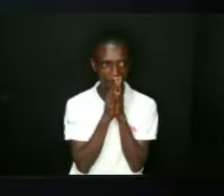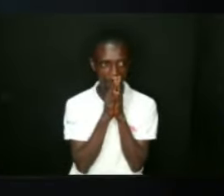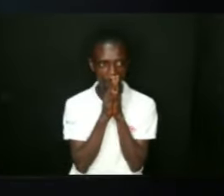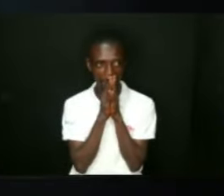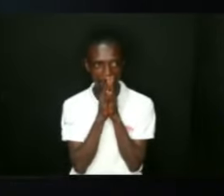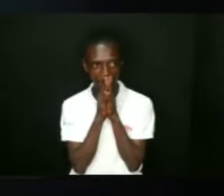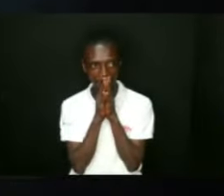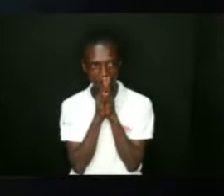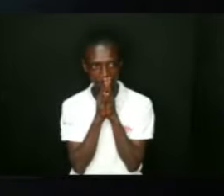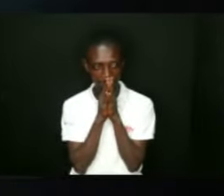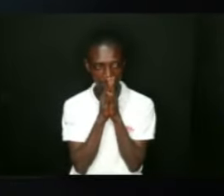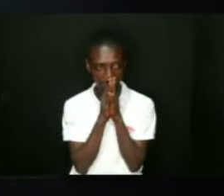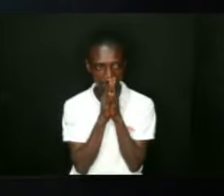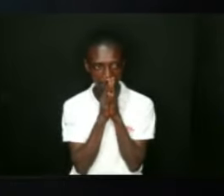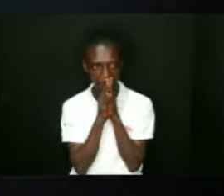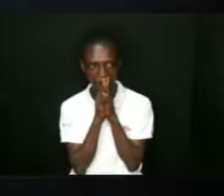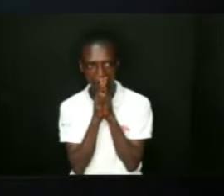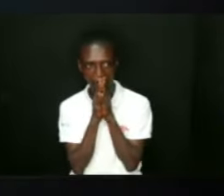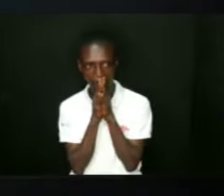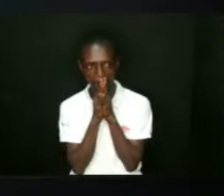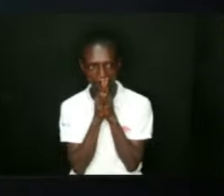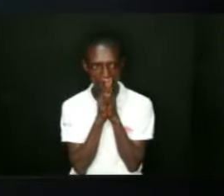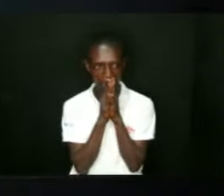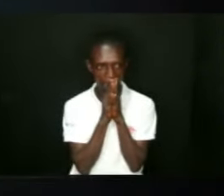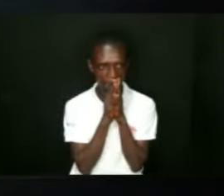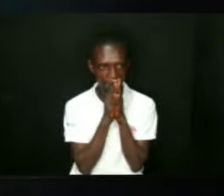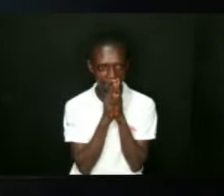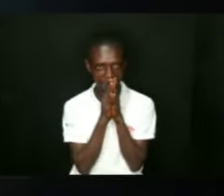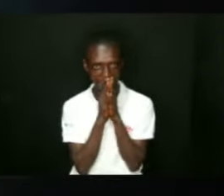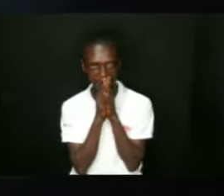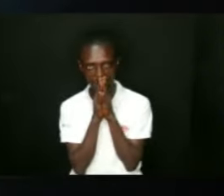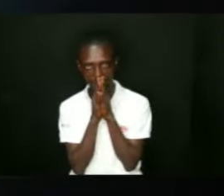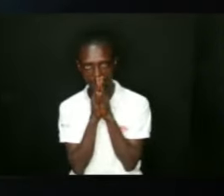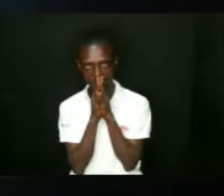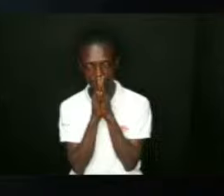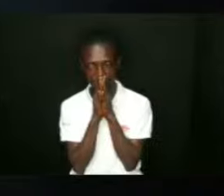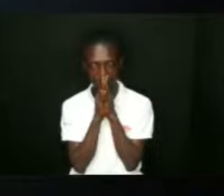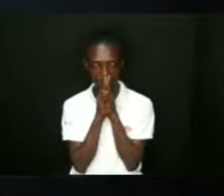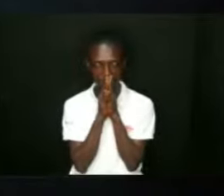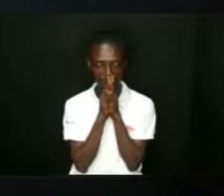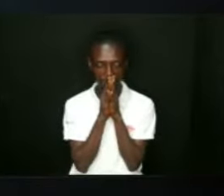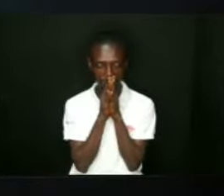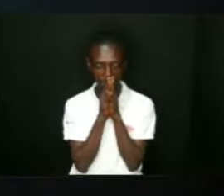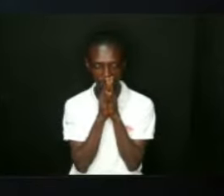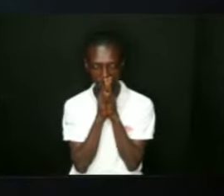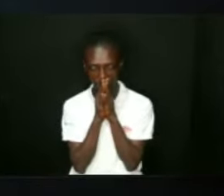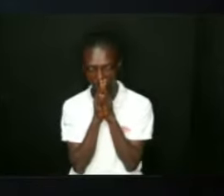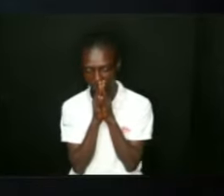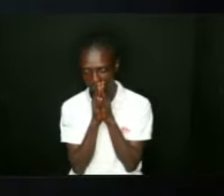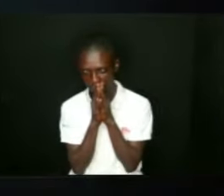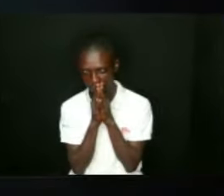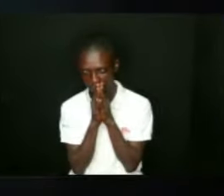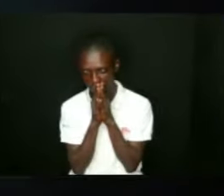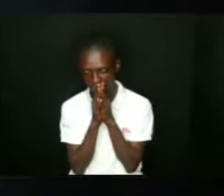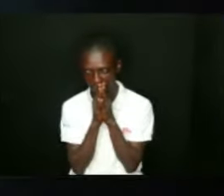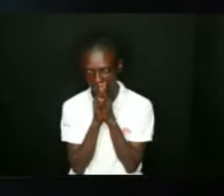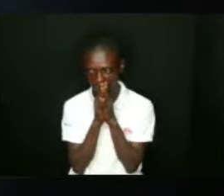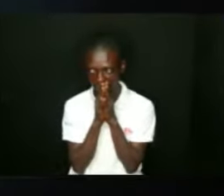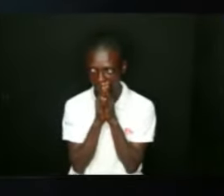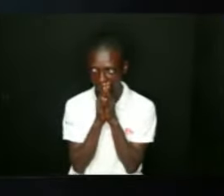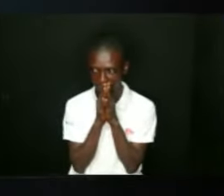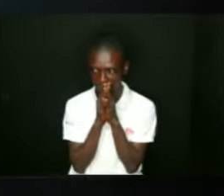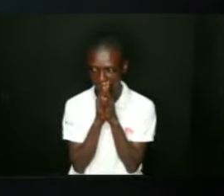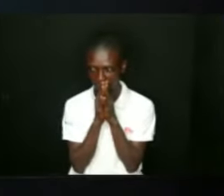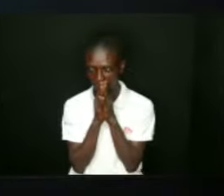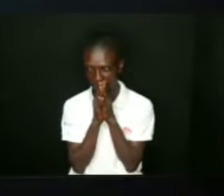you, Jesus. We say thank you, Jesus. We say thank you, Jesus, for what you have done. Thank you, God, for what you